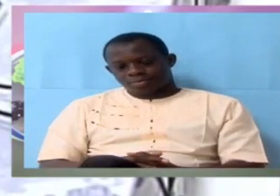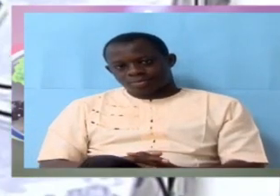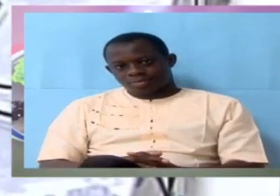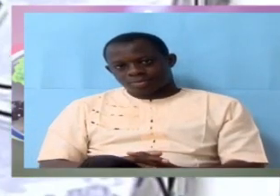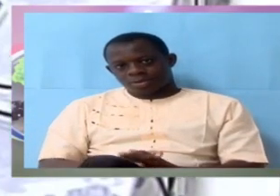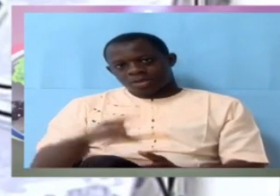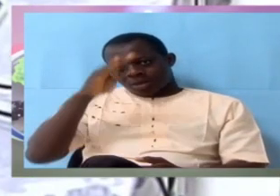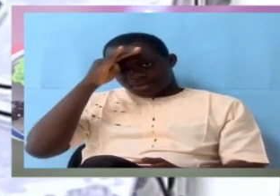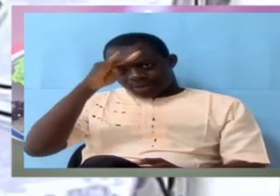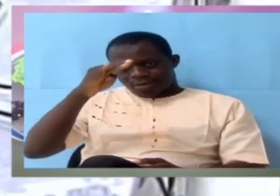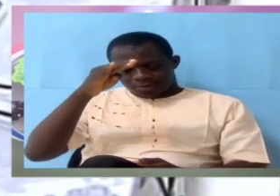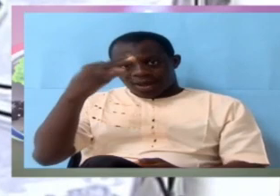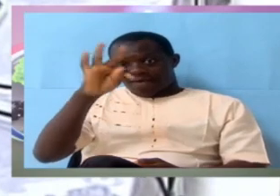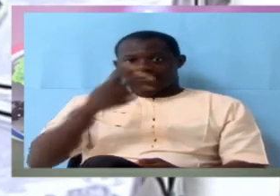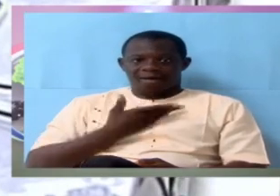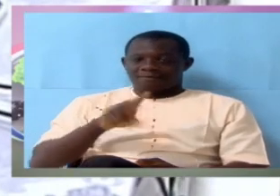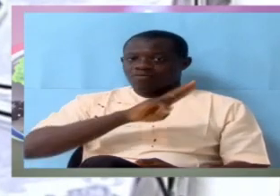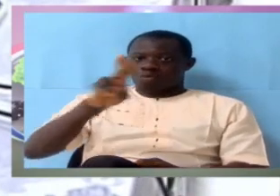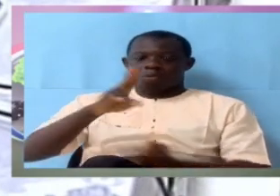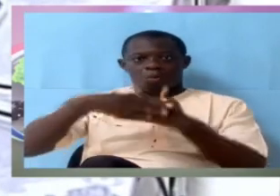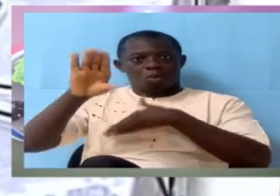Thank you. If there are no further questions, Mr.